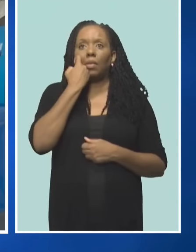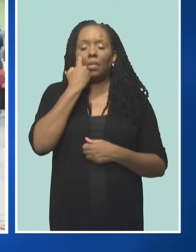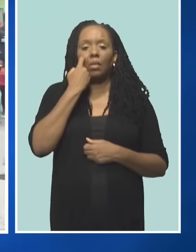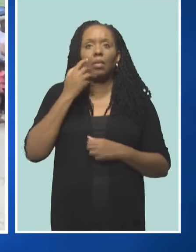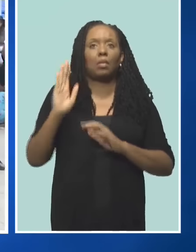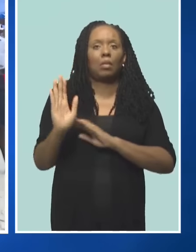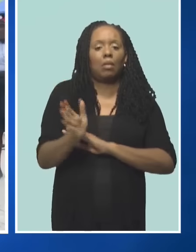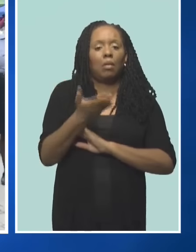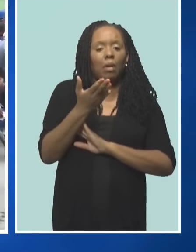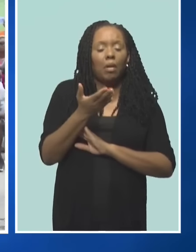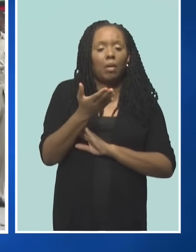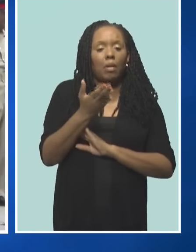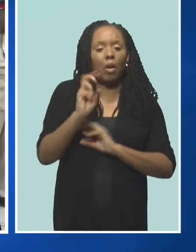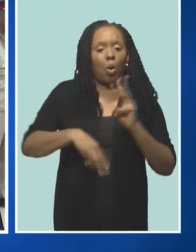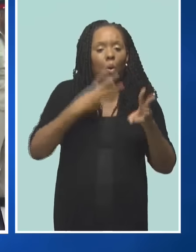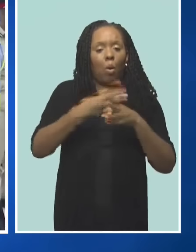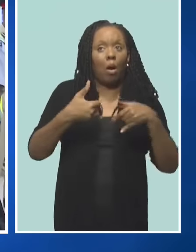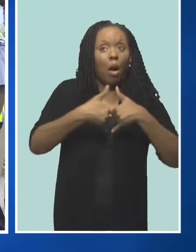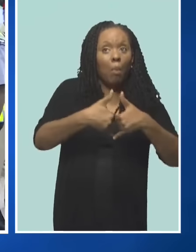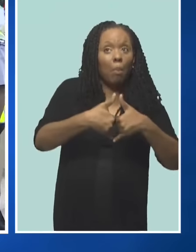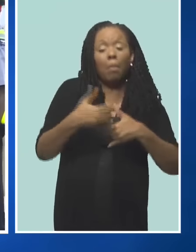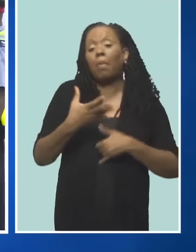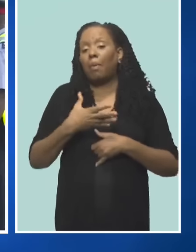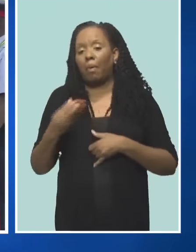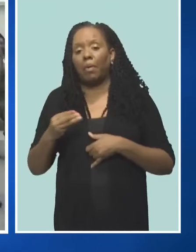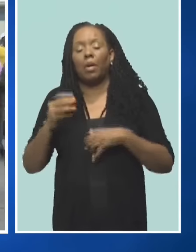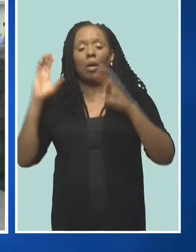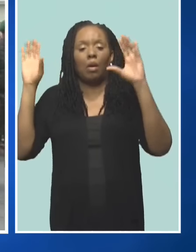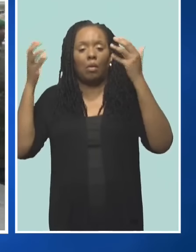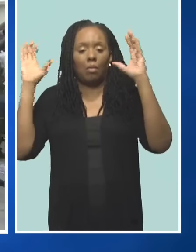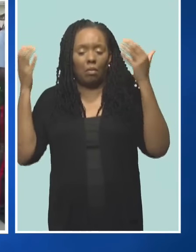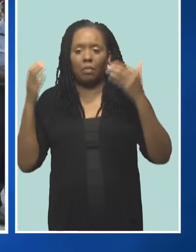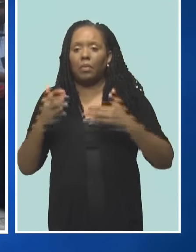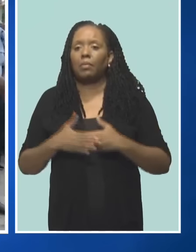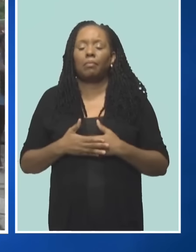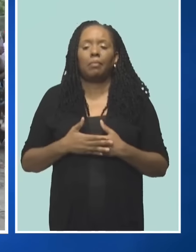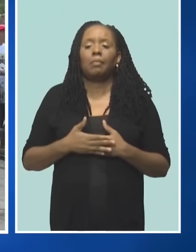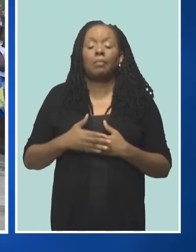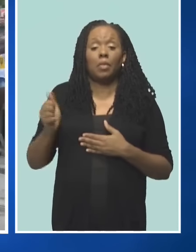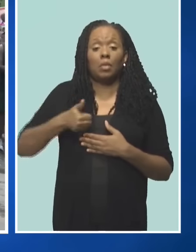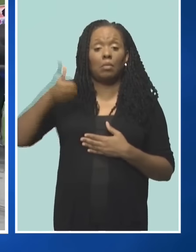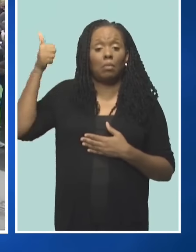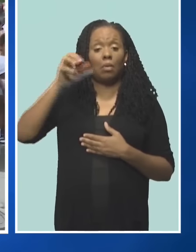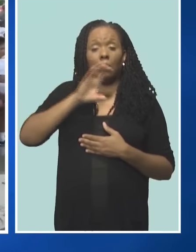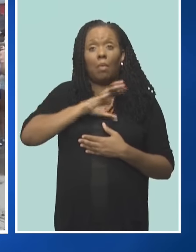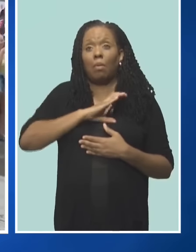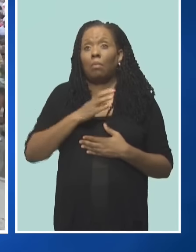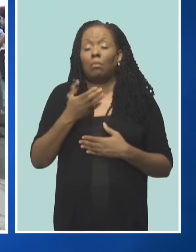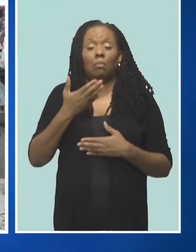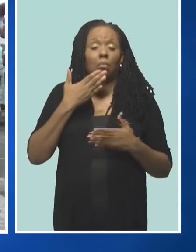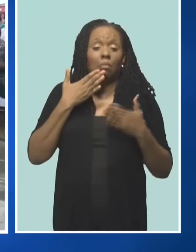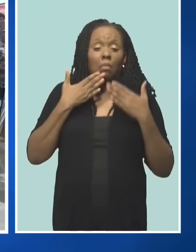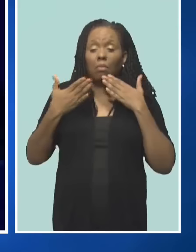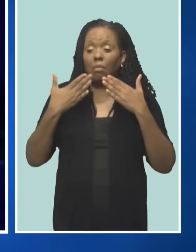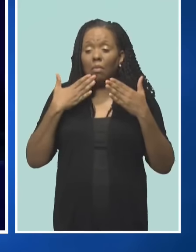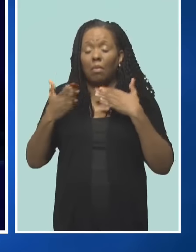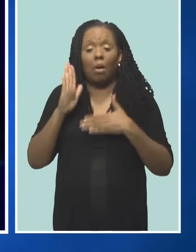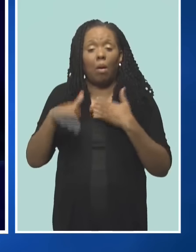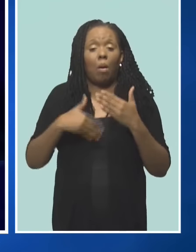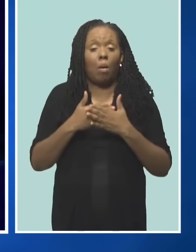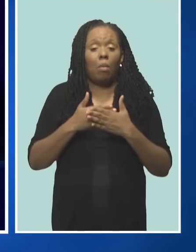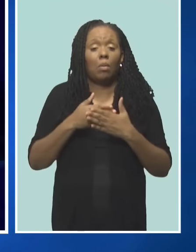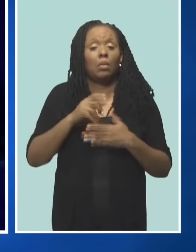Cup and Cropover Festival, the Top Cop has thanked his officers for their efforts to keep citizens and visitors safe. This